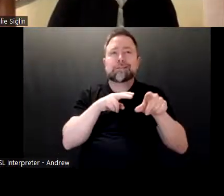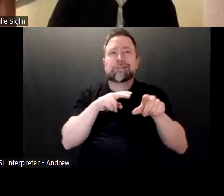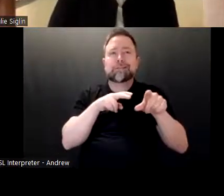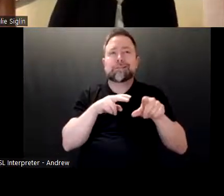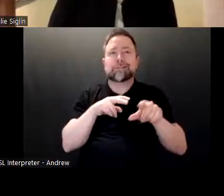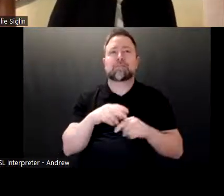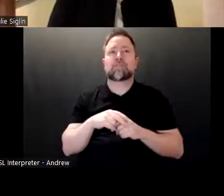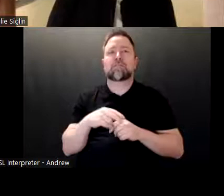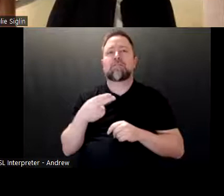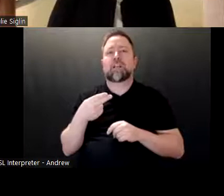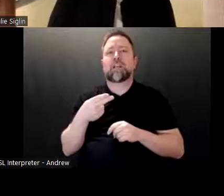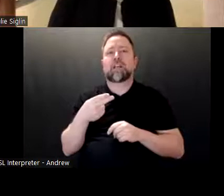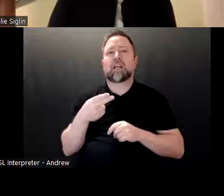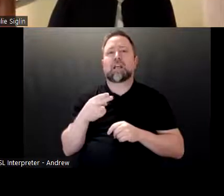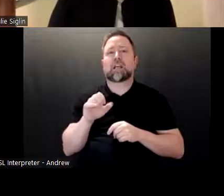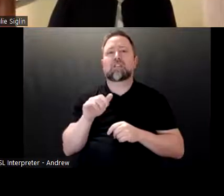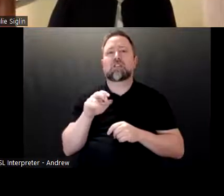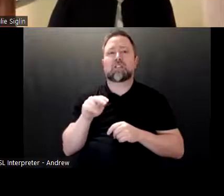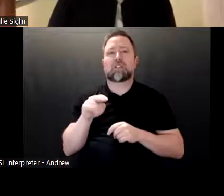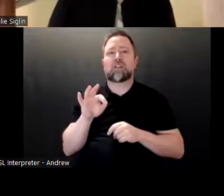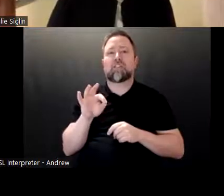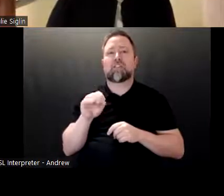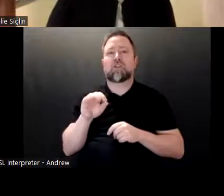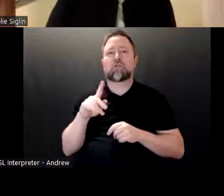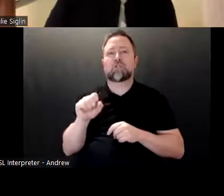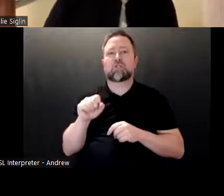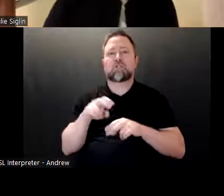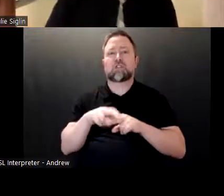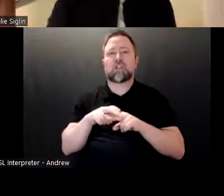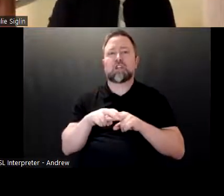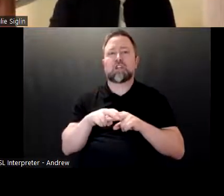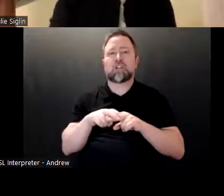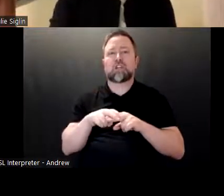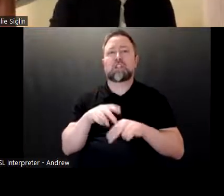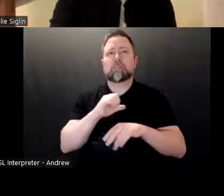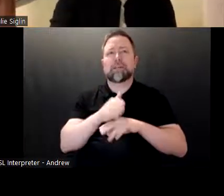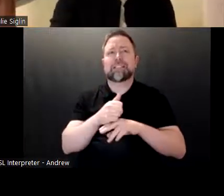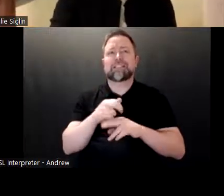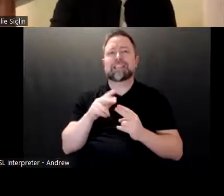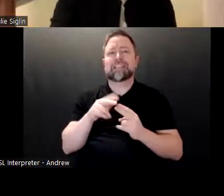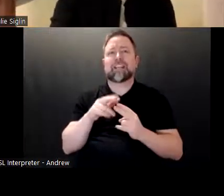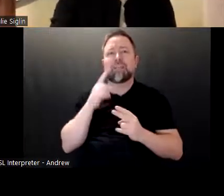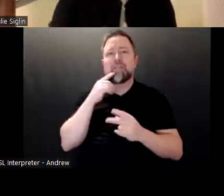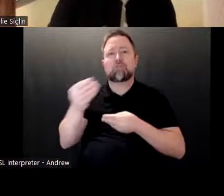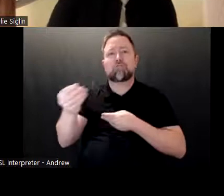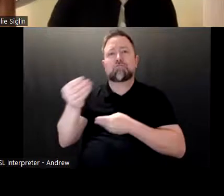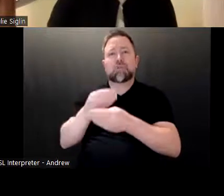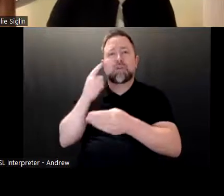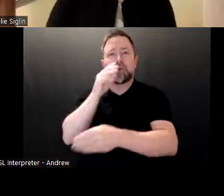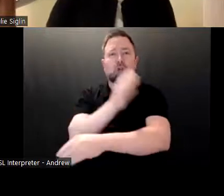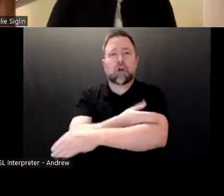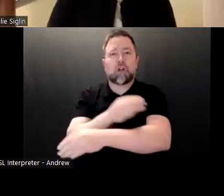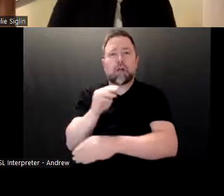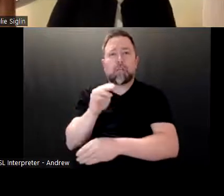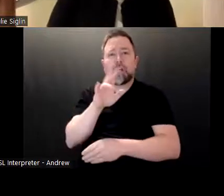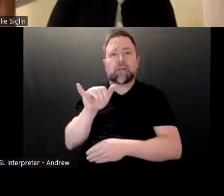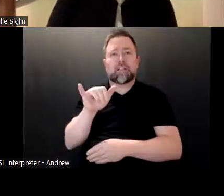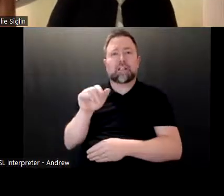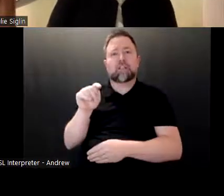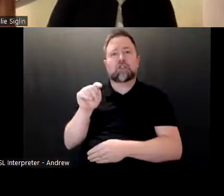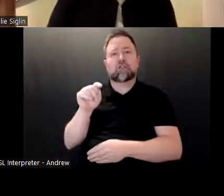So not all of Esherick's early furniture works were so technically complex. Both of these chairs were made as multiples and designed